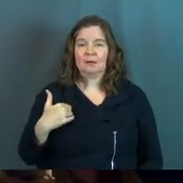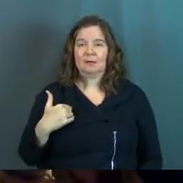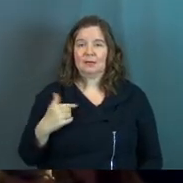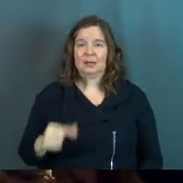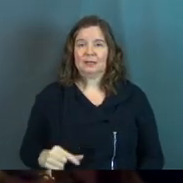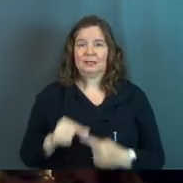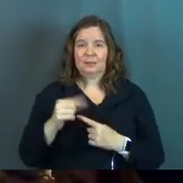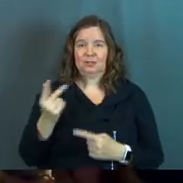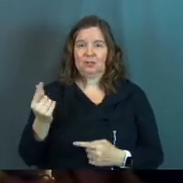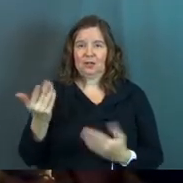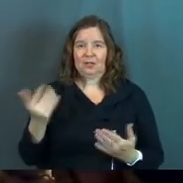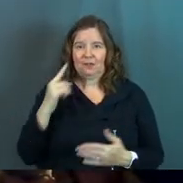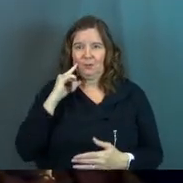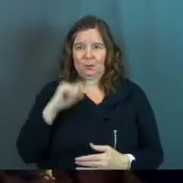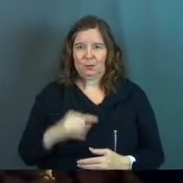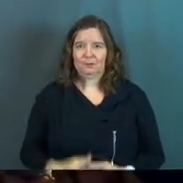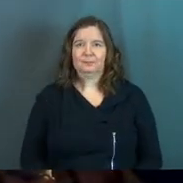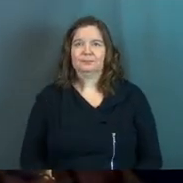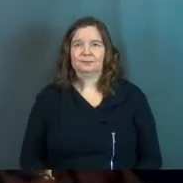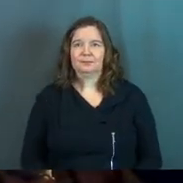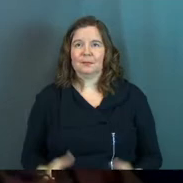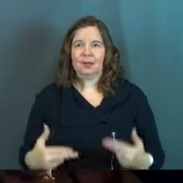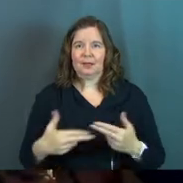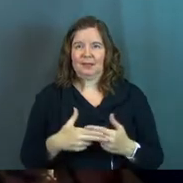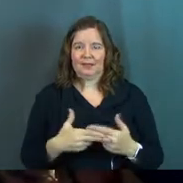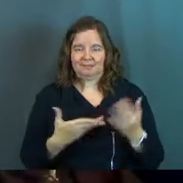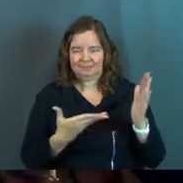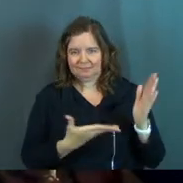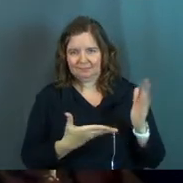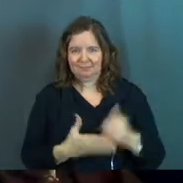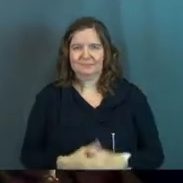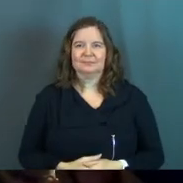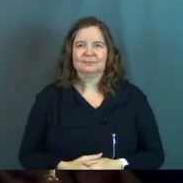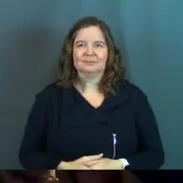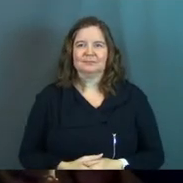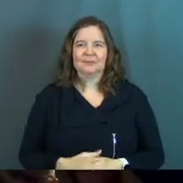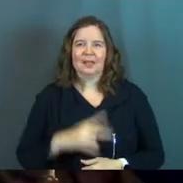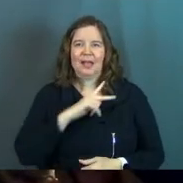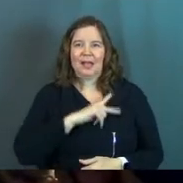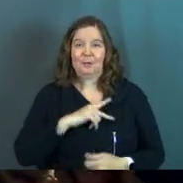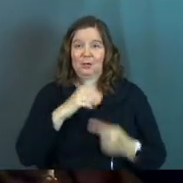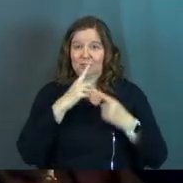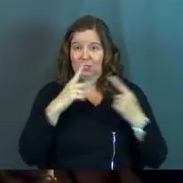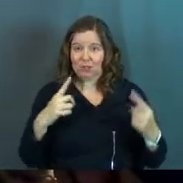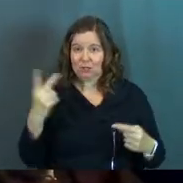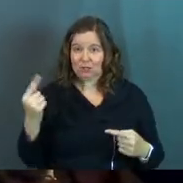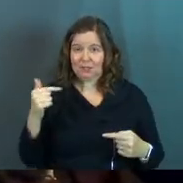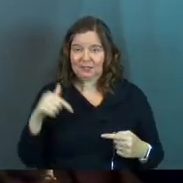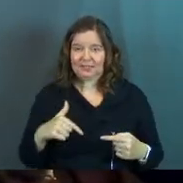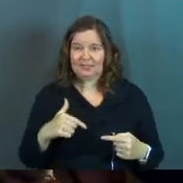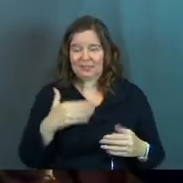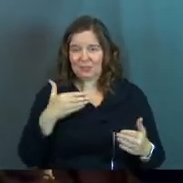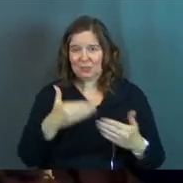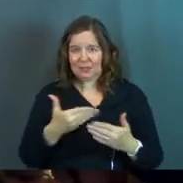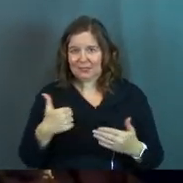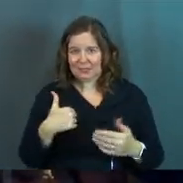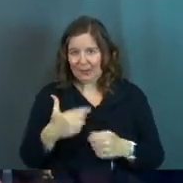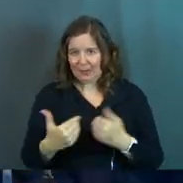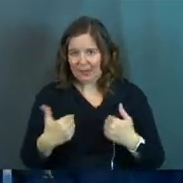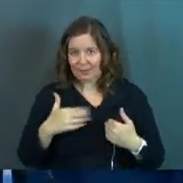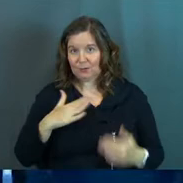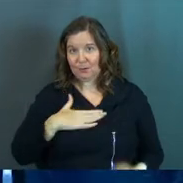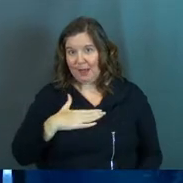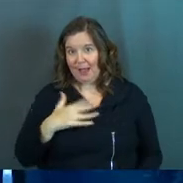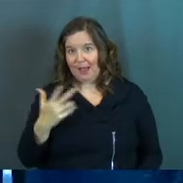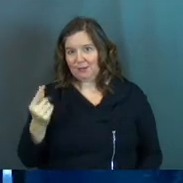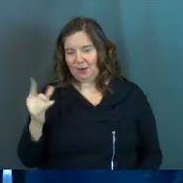I've got a special dog here for you on the slide. There he is. I'm personally allergic to dogs, so this is the closest thing I'll ever have to